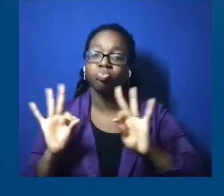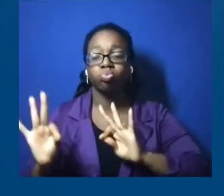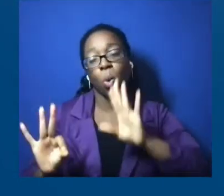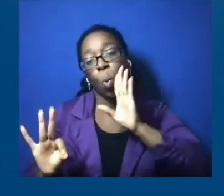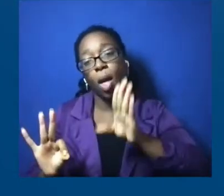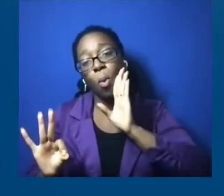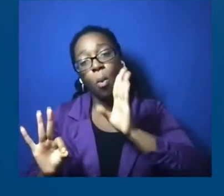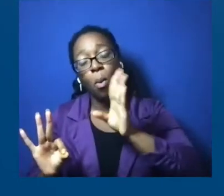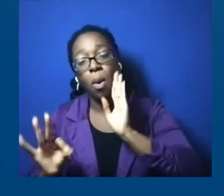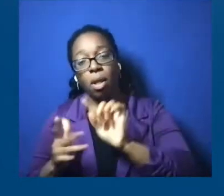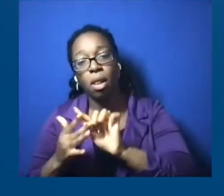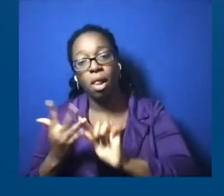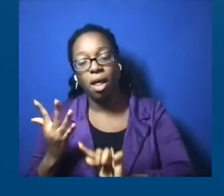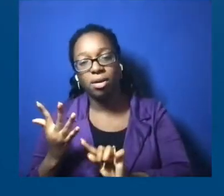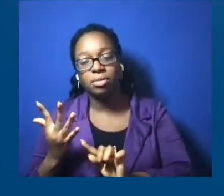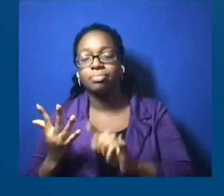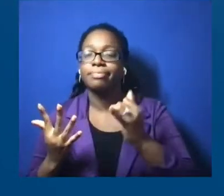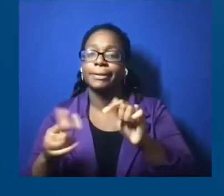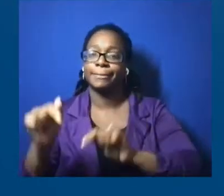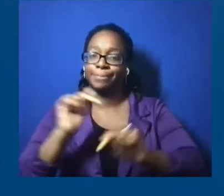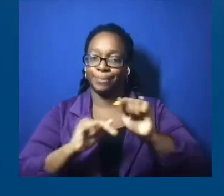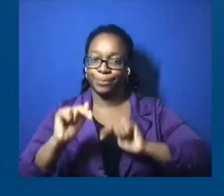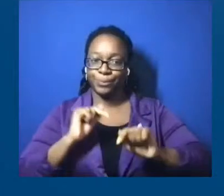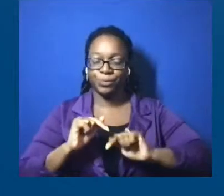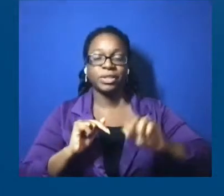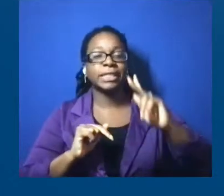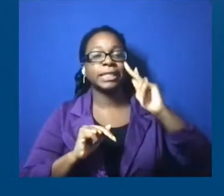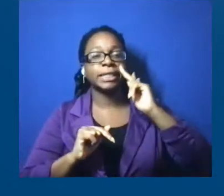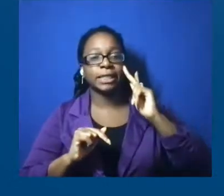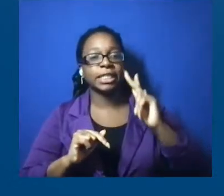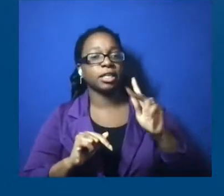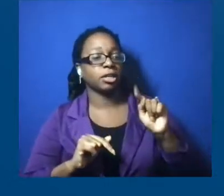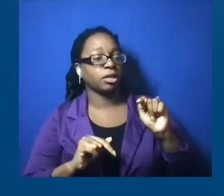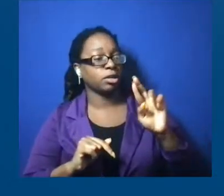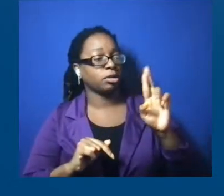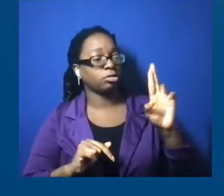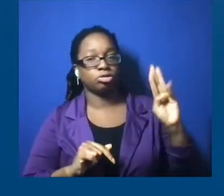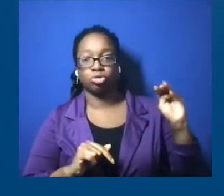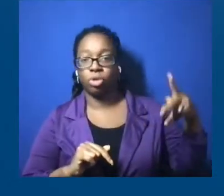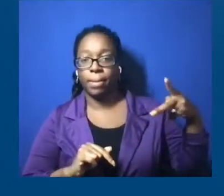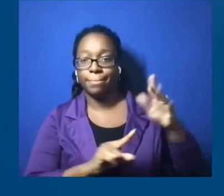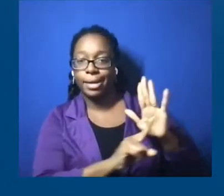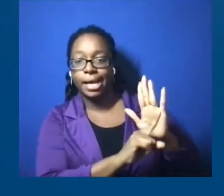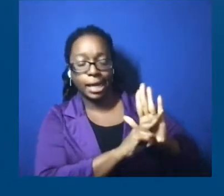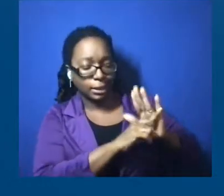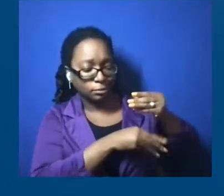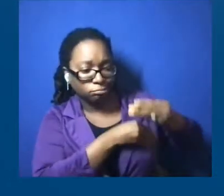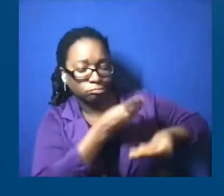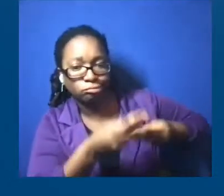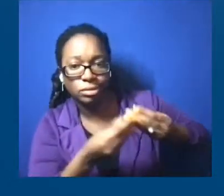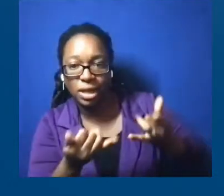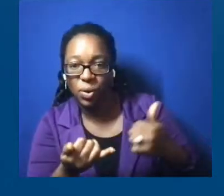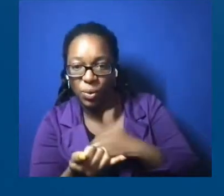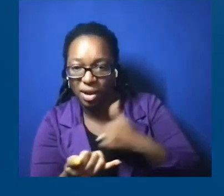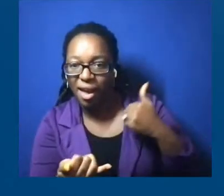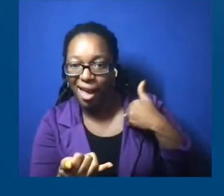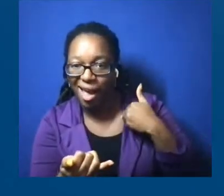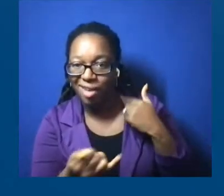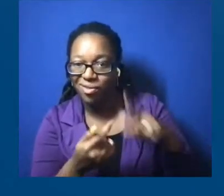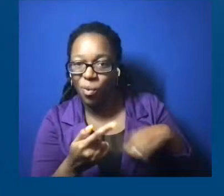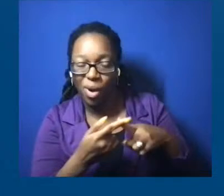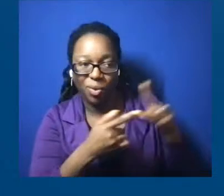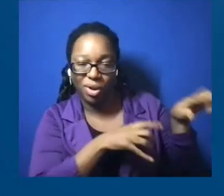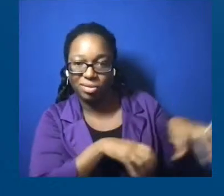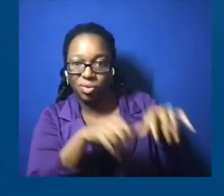hear. Let's go back and see what we inherited from Trump and the mega Republicans when we won the election when we came to